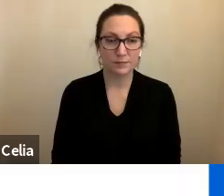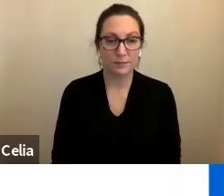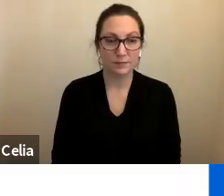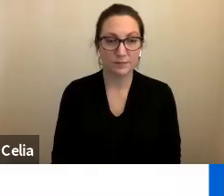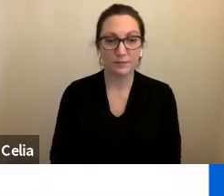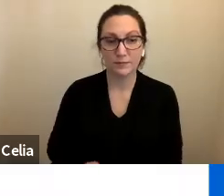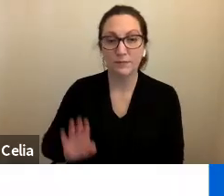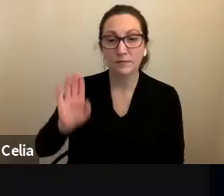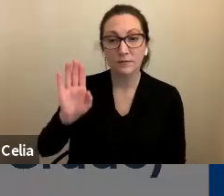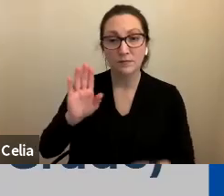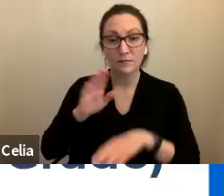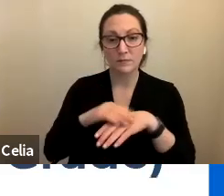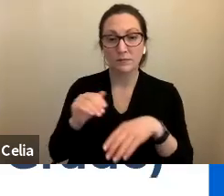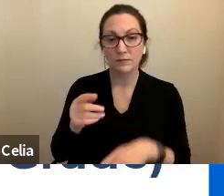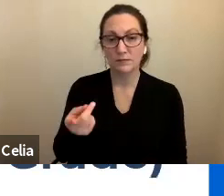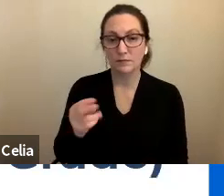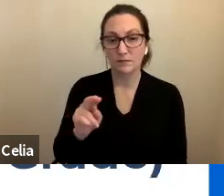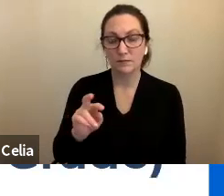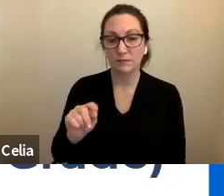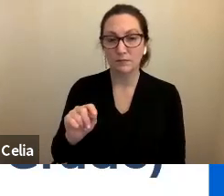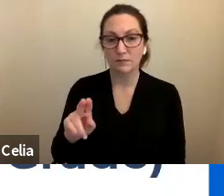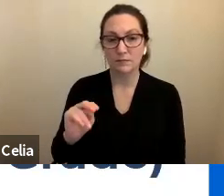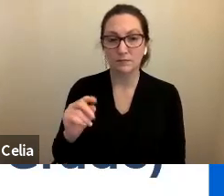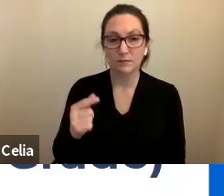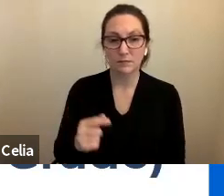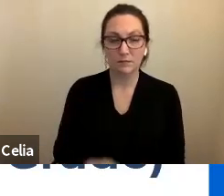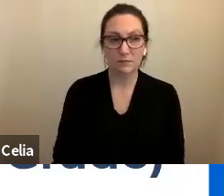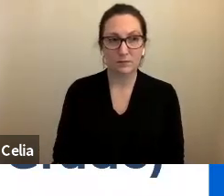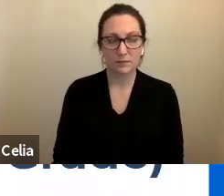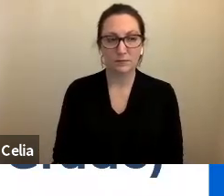Oh, Dr. Tung, I see your hand raised. Just